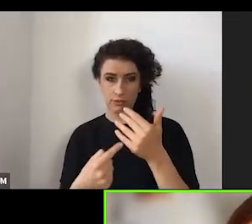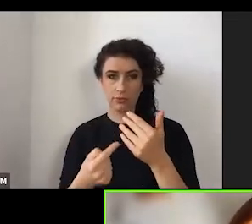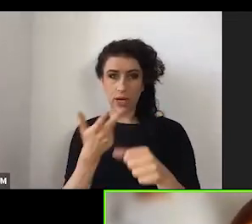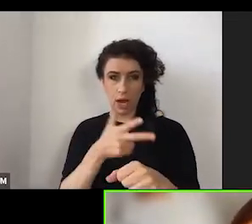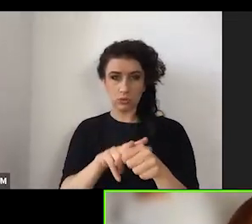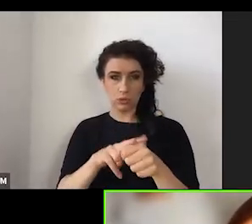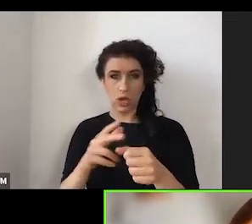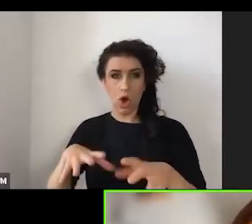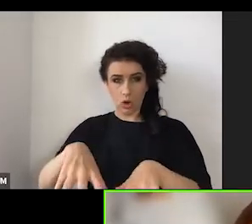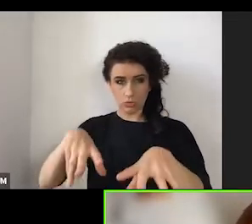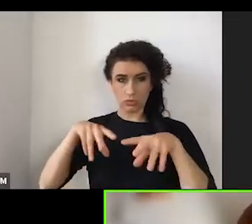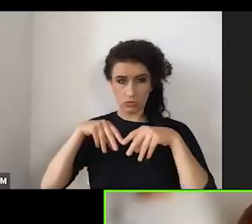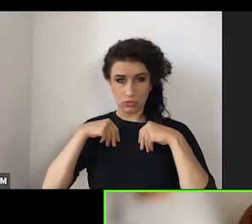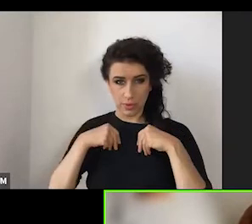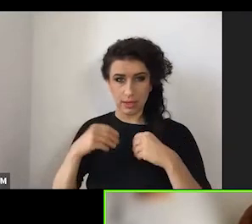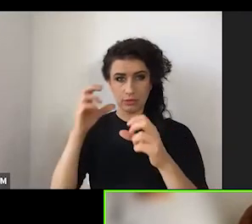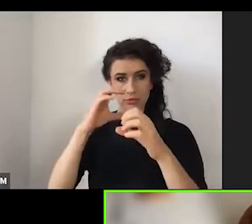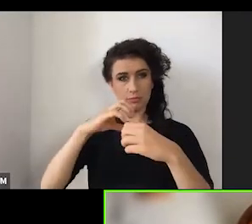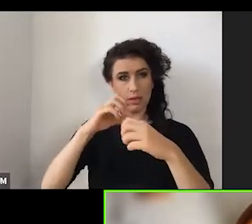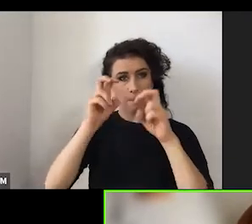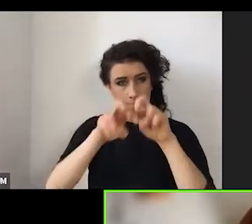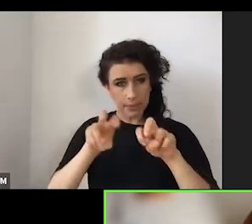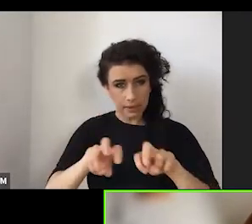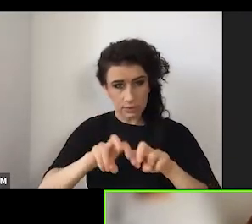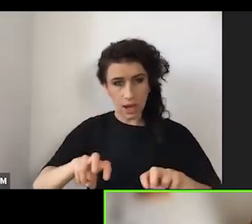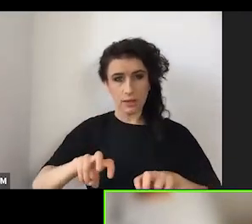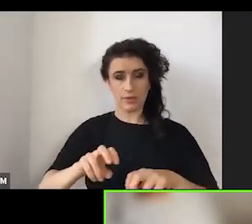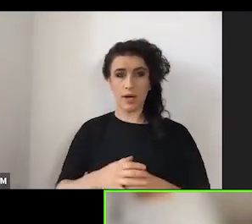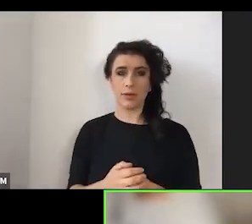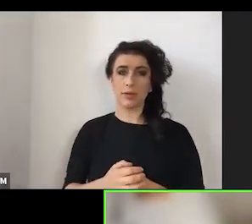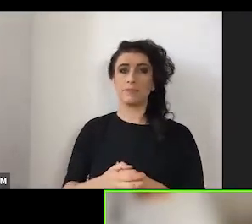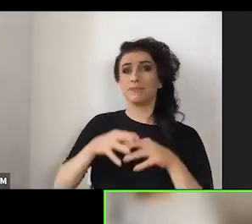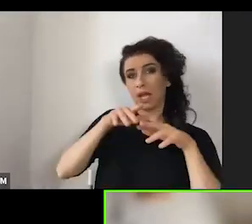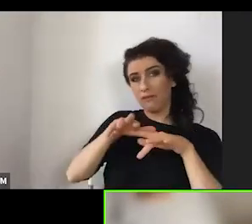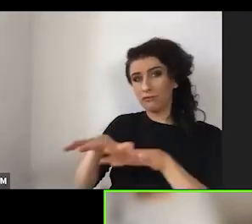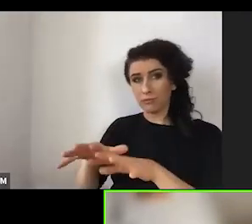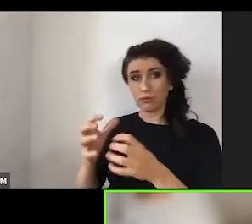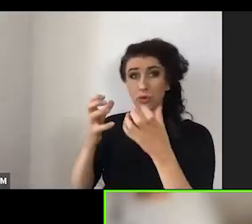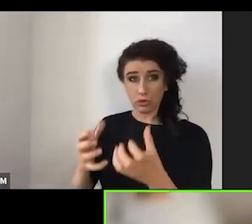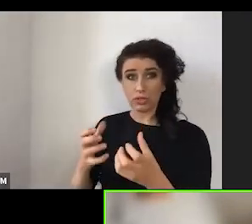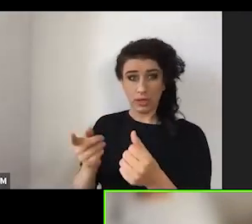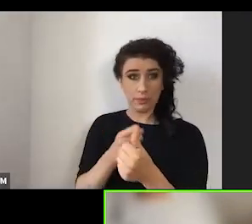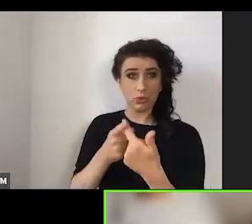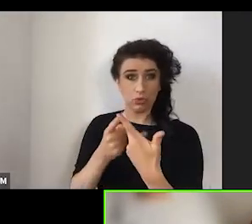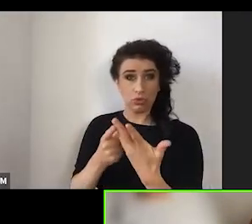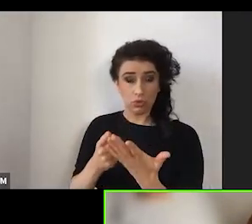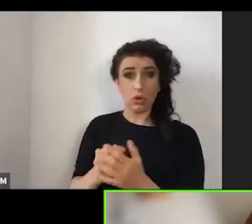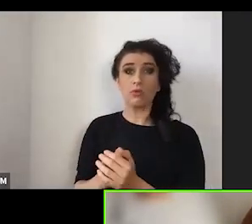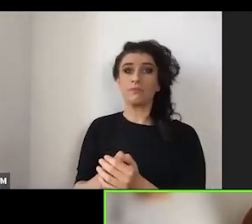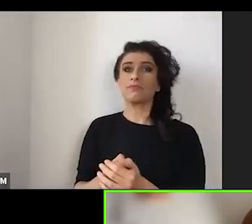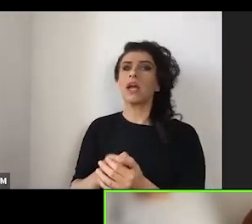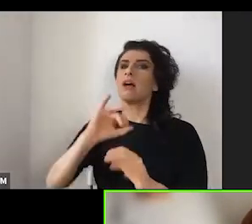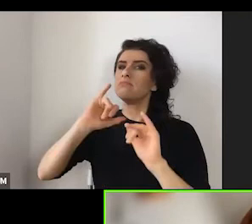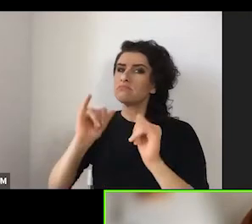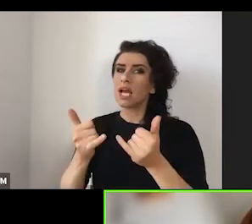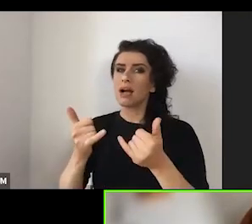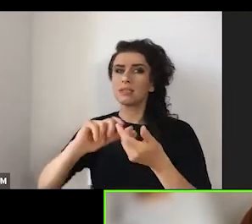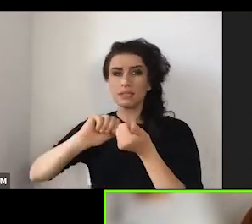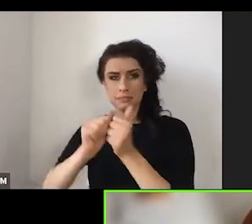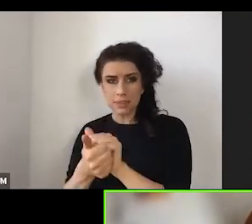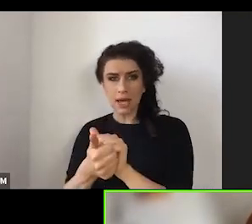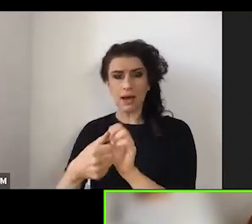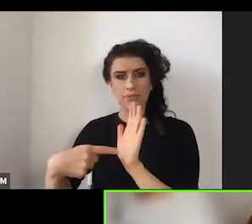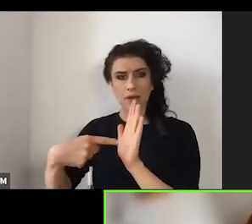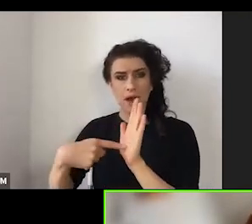when you finish your intervention. You know, it's just a partial shift because it's just 2 years or 1 year. You know, for a